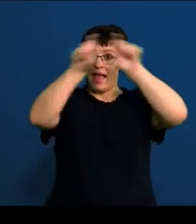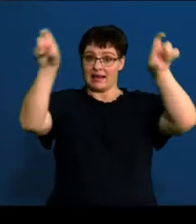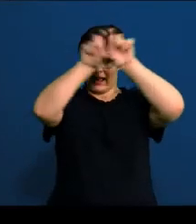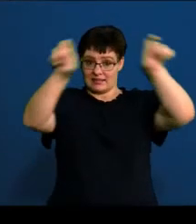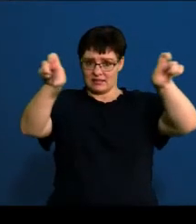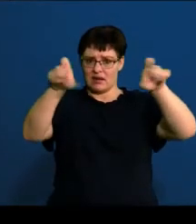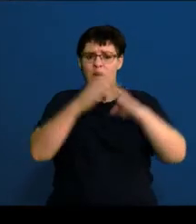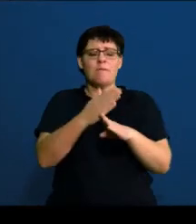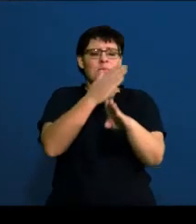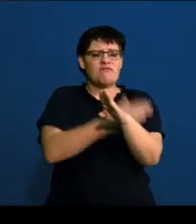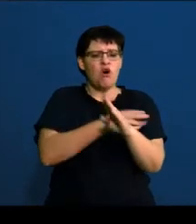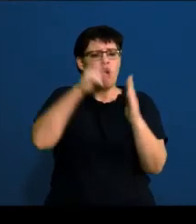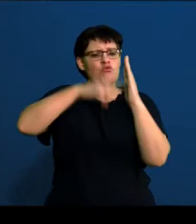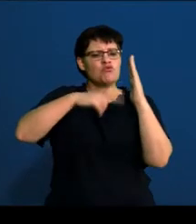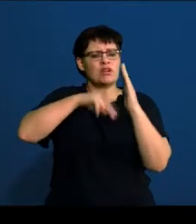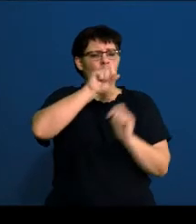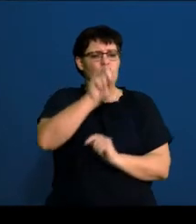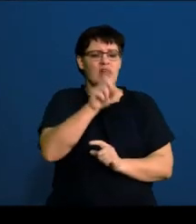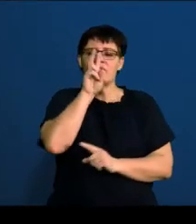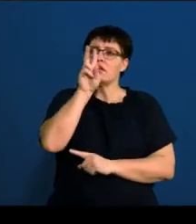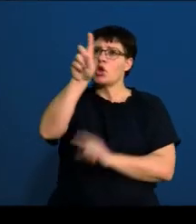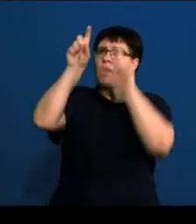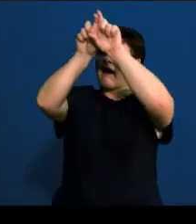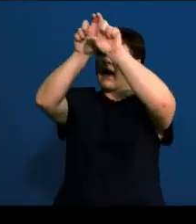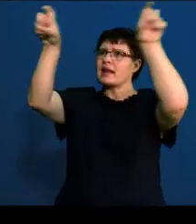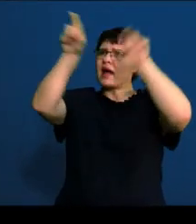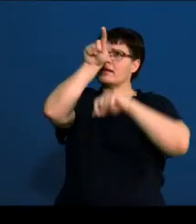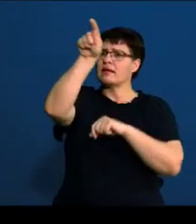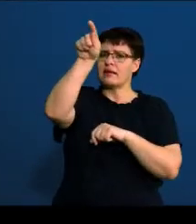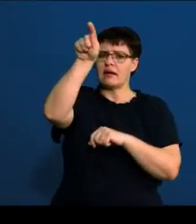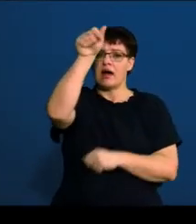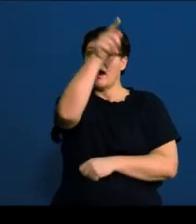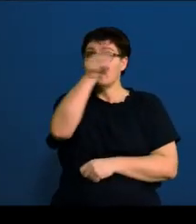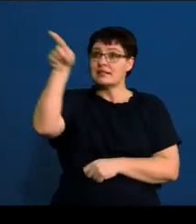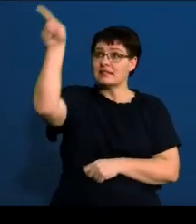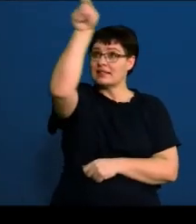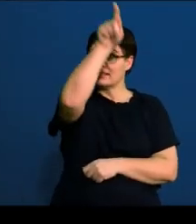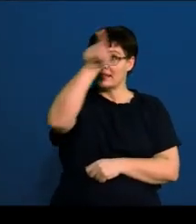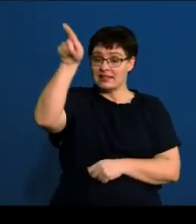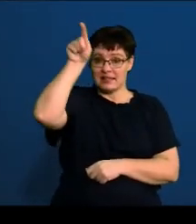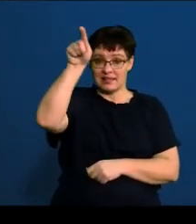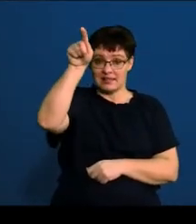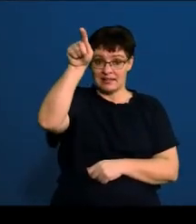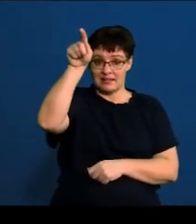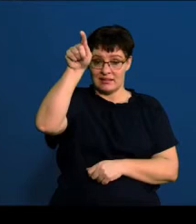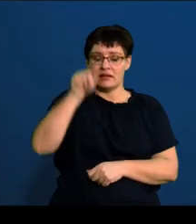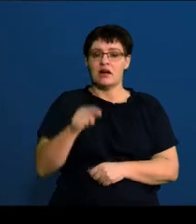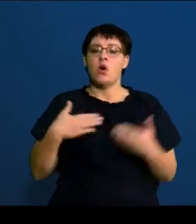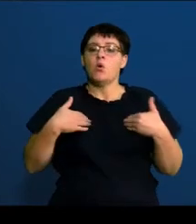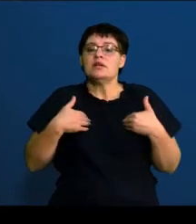read the question, let's look at the headline. The headline is up here. Okay,